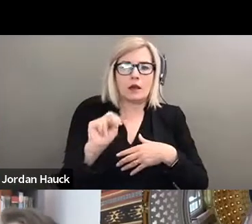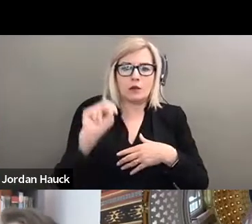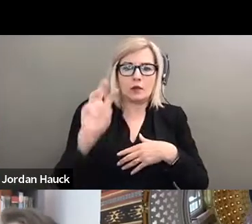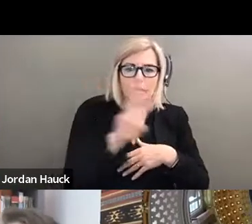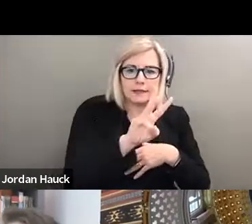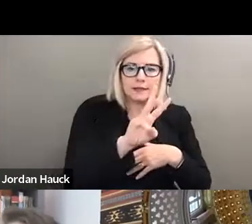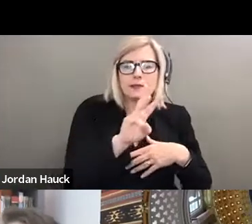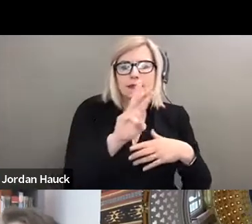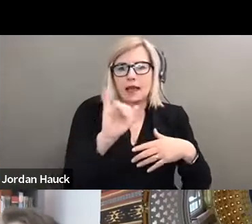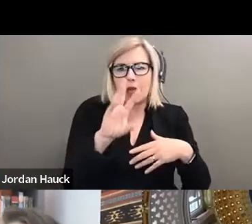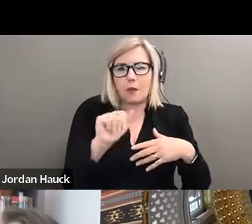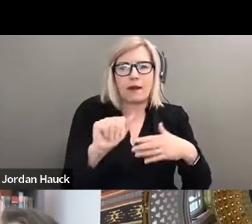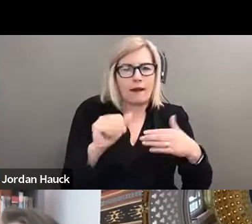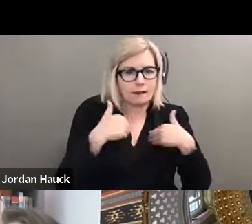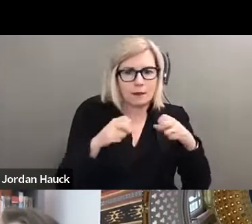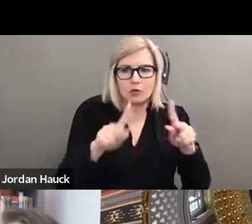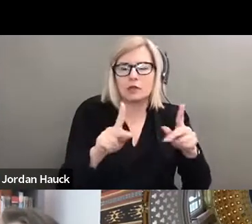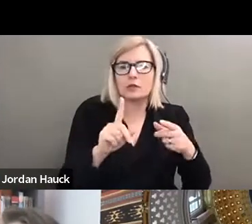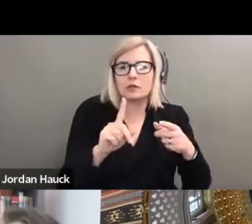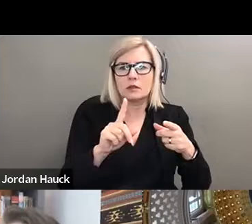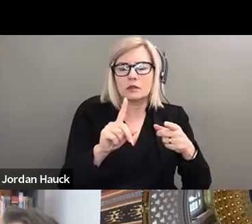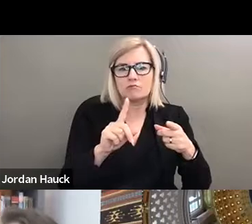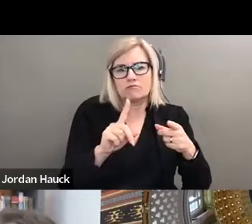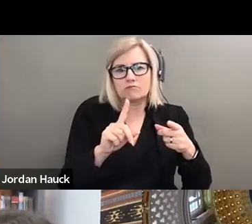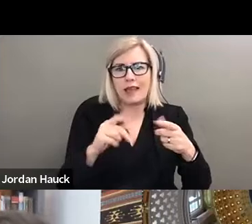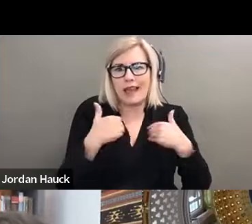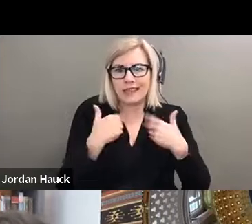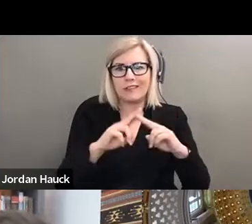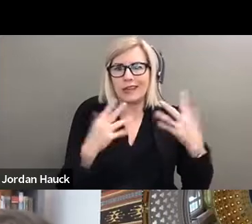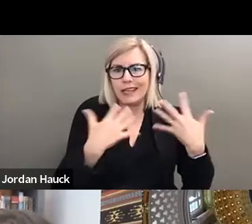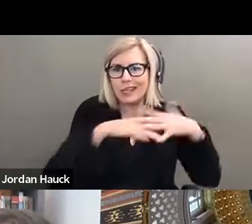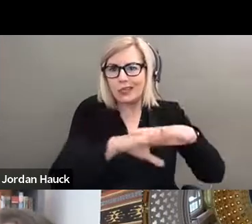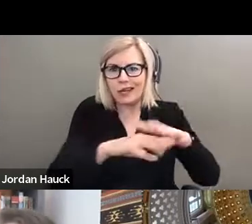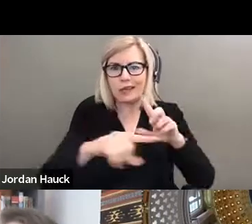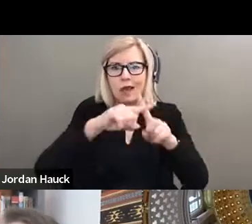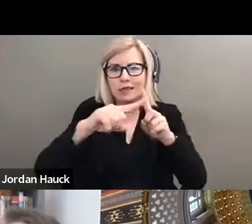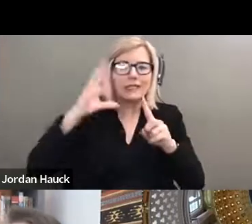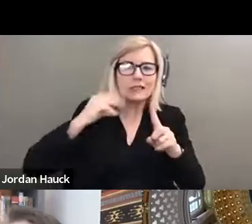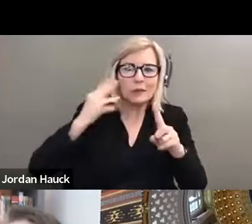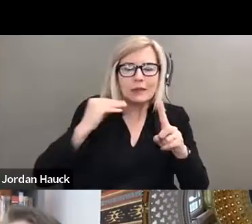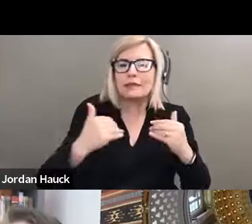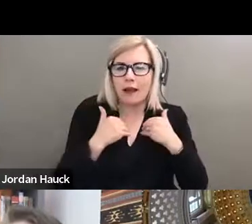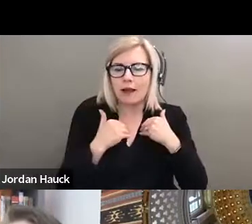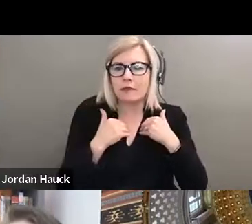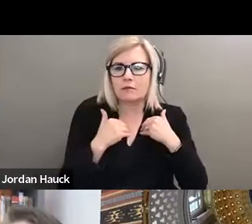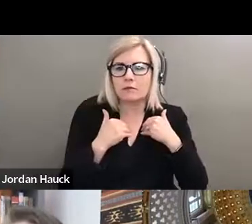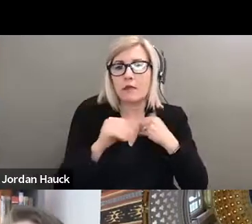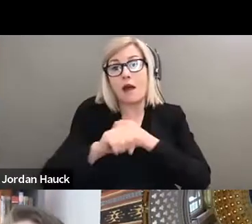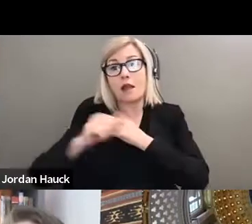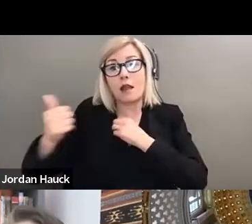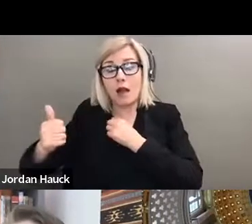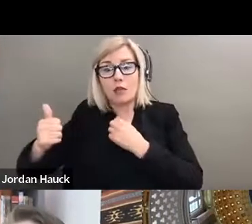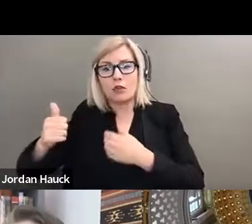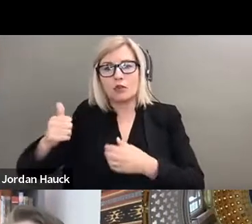an opportunity for people to have that college experience, and it sounds very integrated and really positive, other graduates